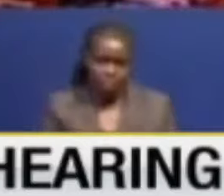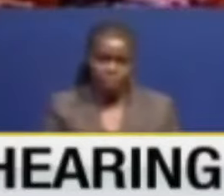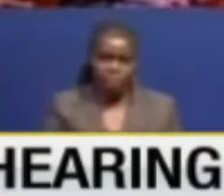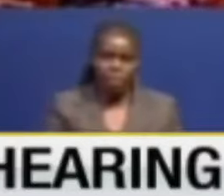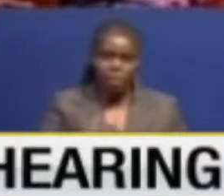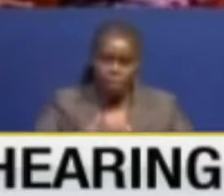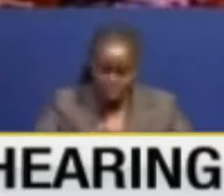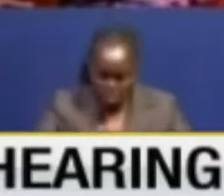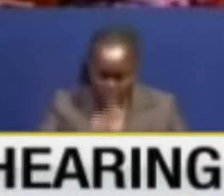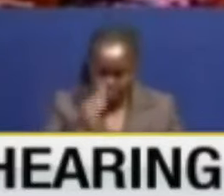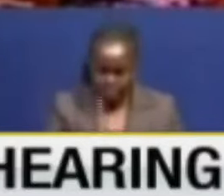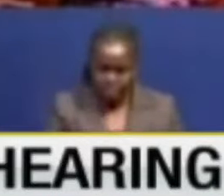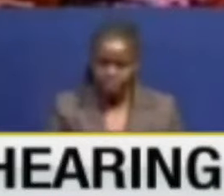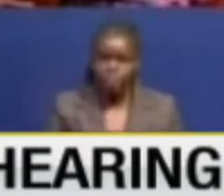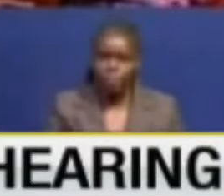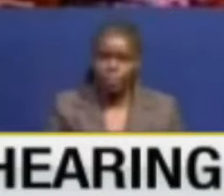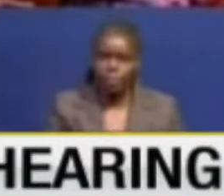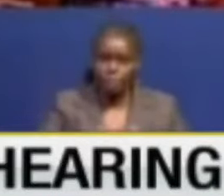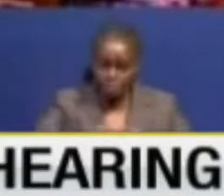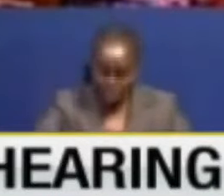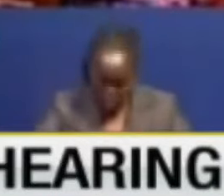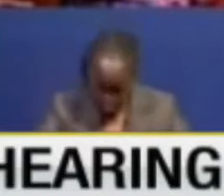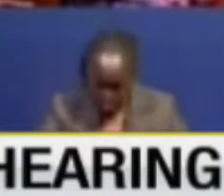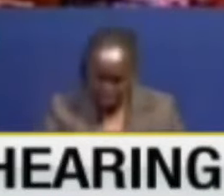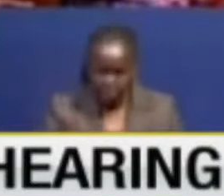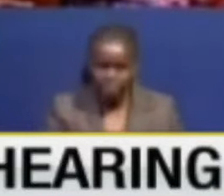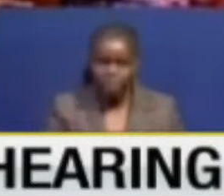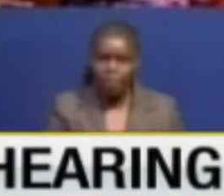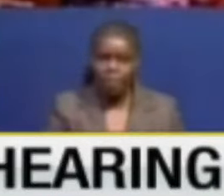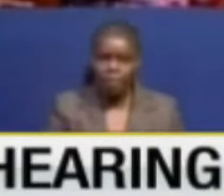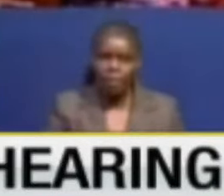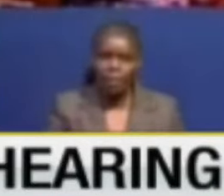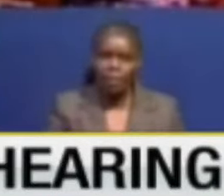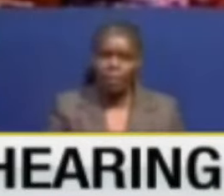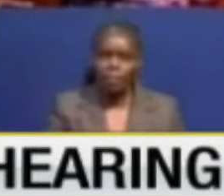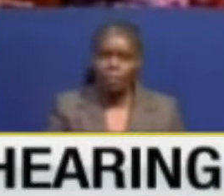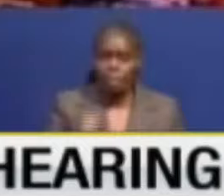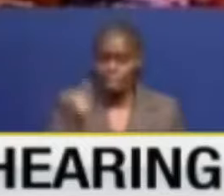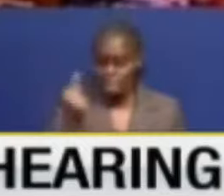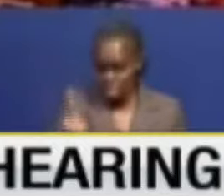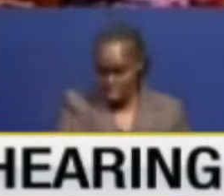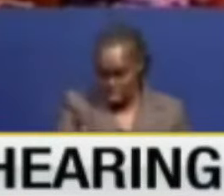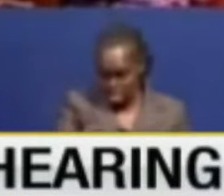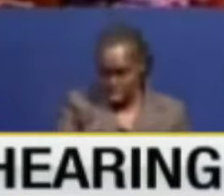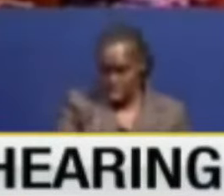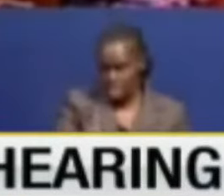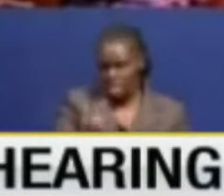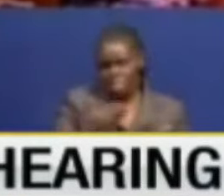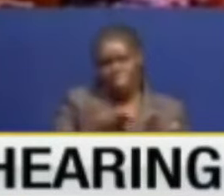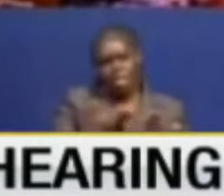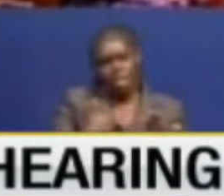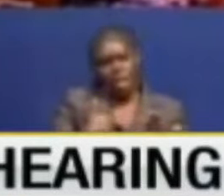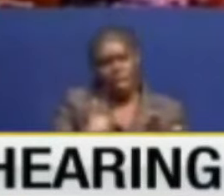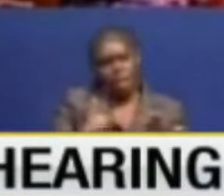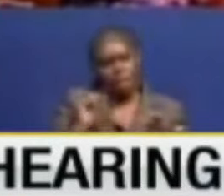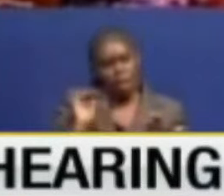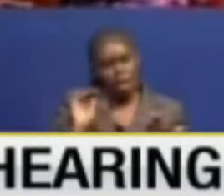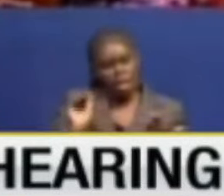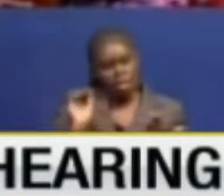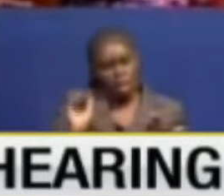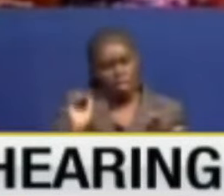Mr. Speaker, sir, distinguished senators, there appear to be multiple